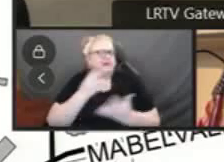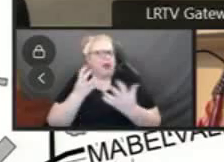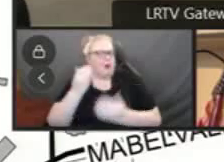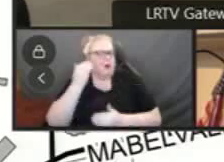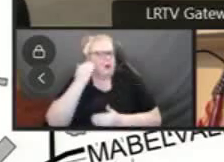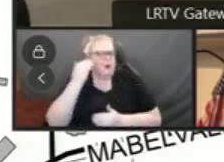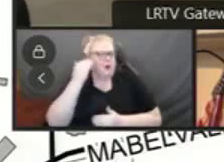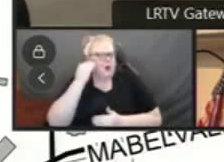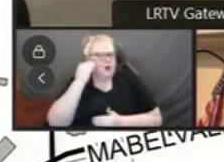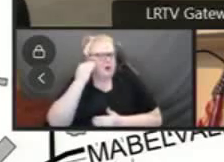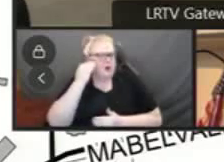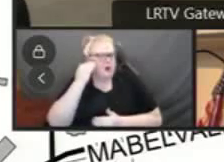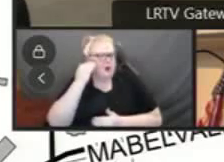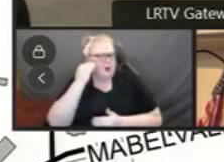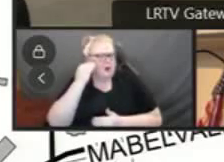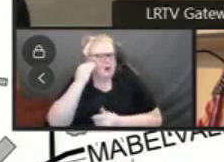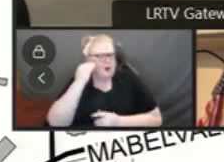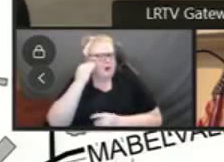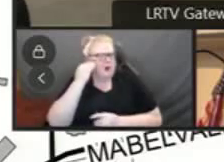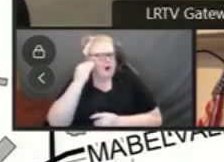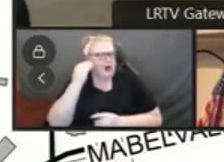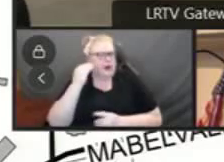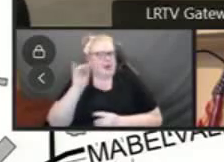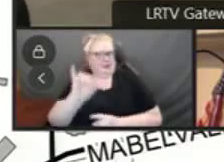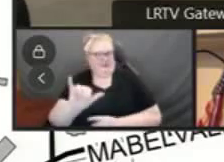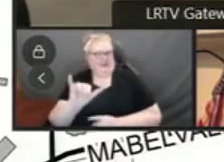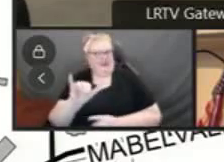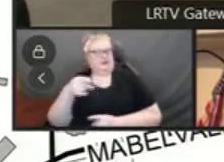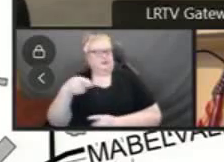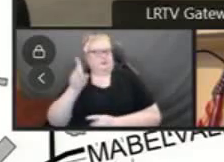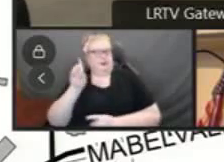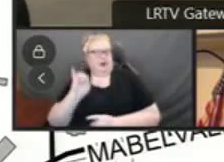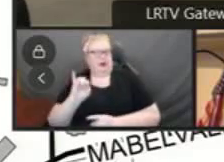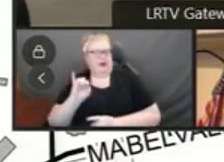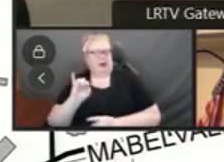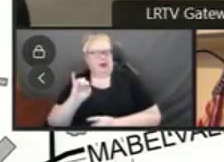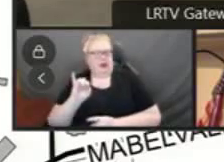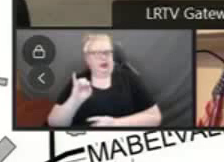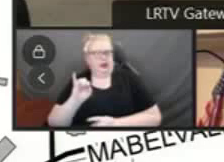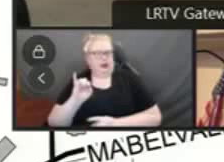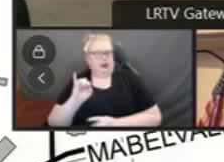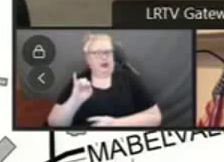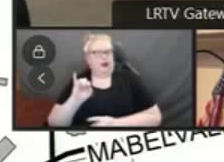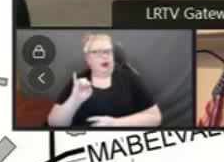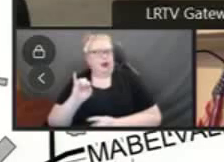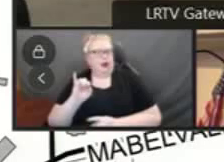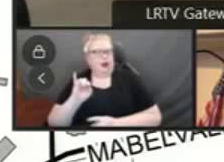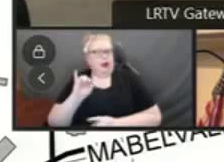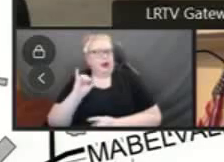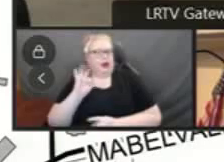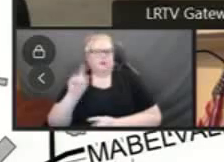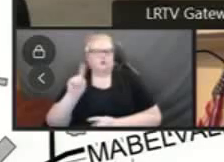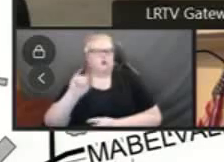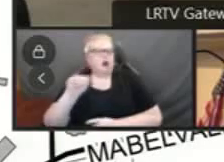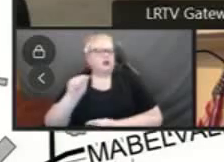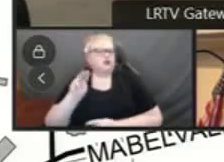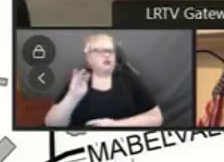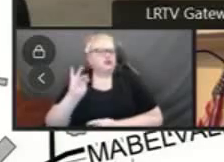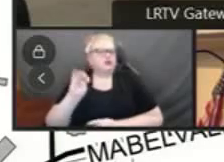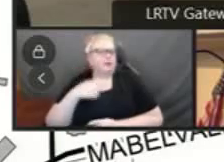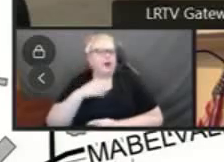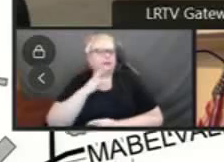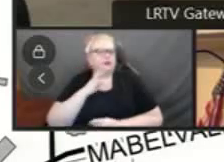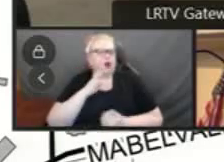in this PDI, if they're not, where did Jamie go? I'm talking to